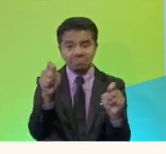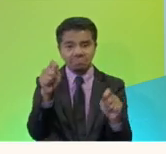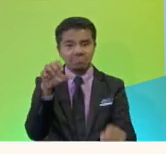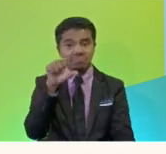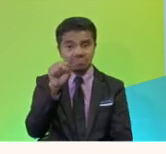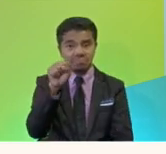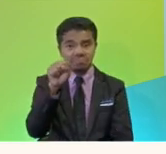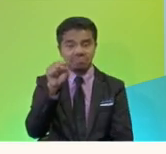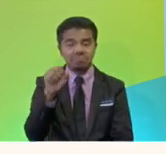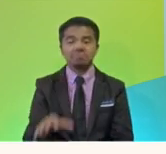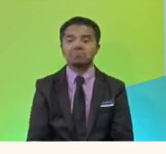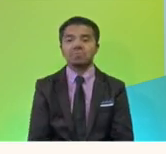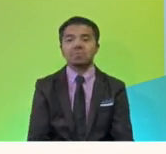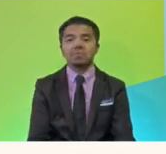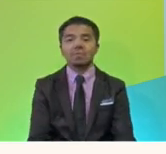picture just now,